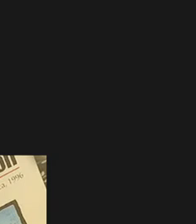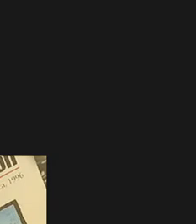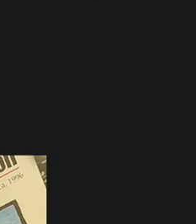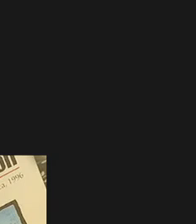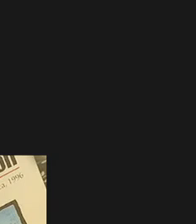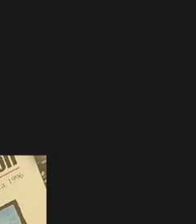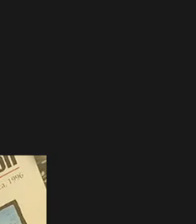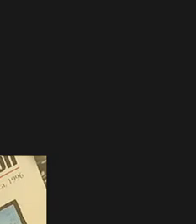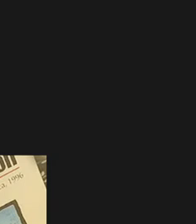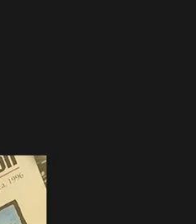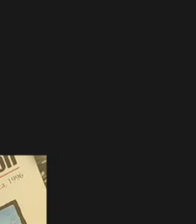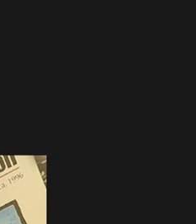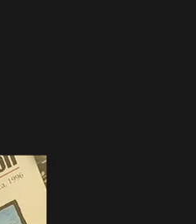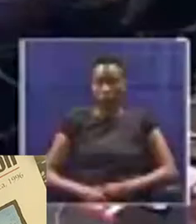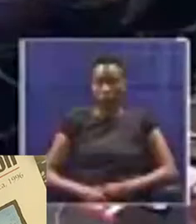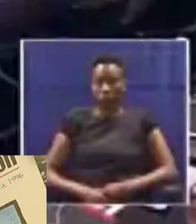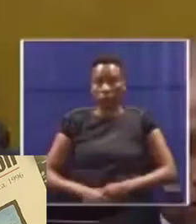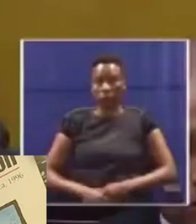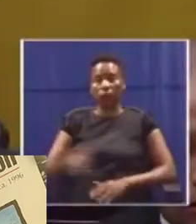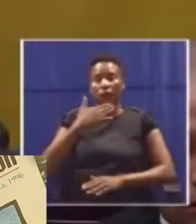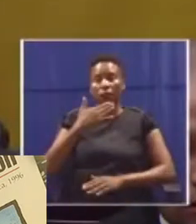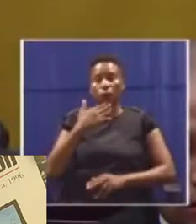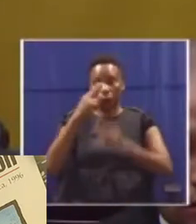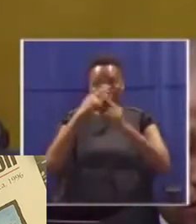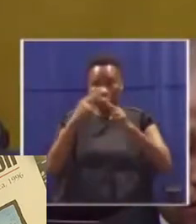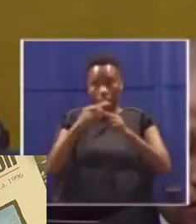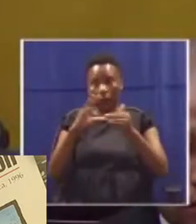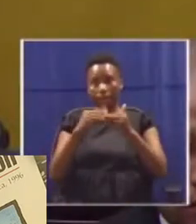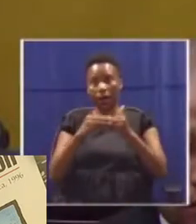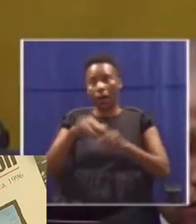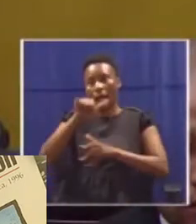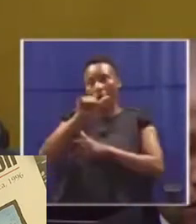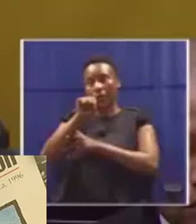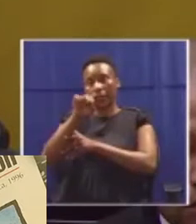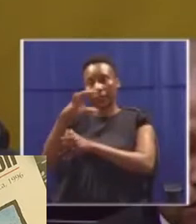much. Thank you, Honourable Member. The ANC.